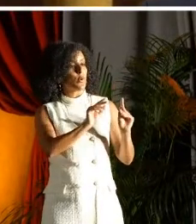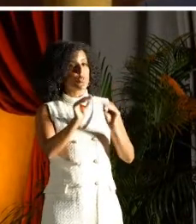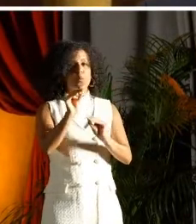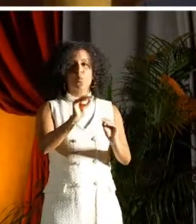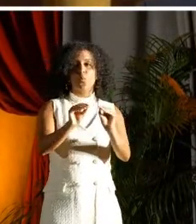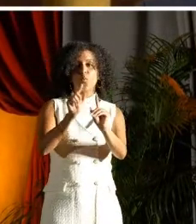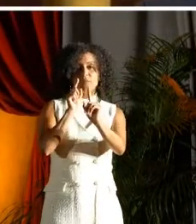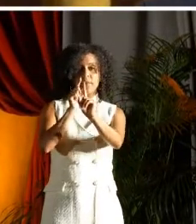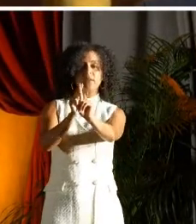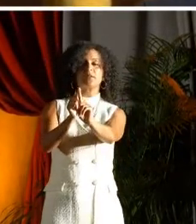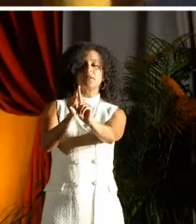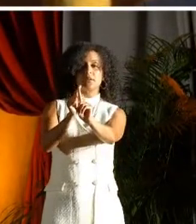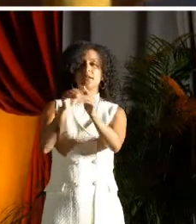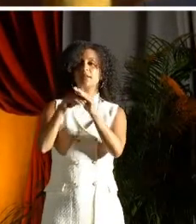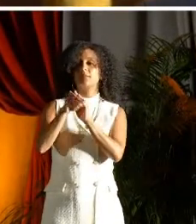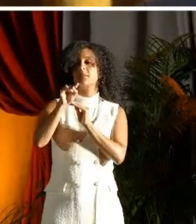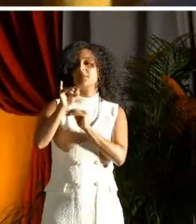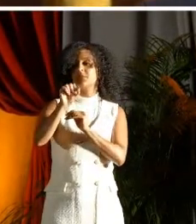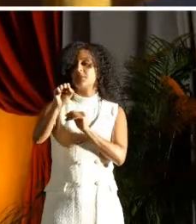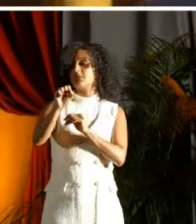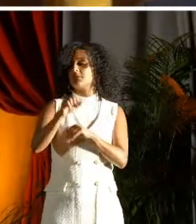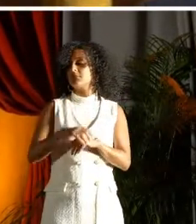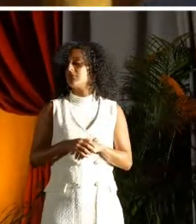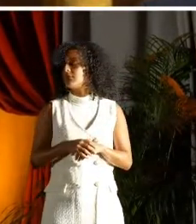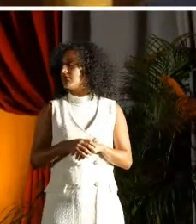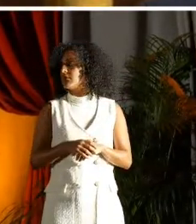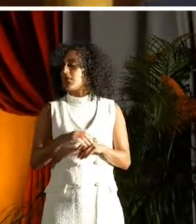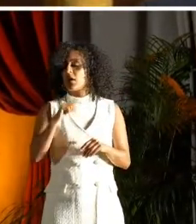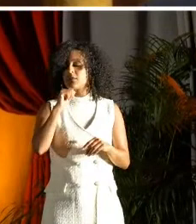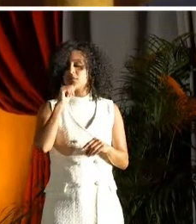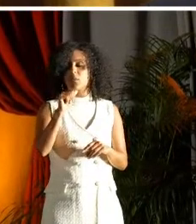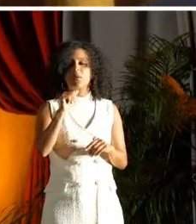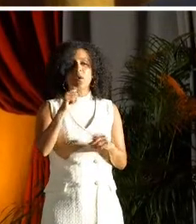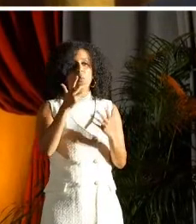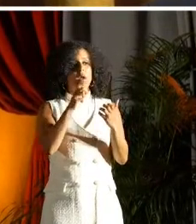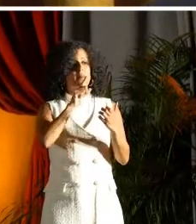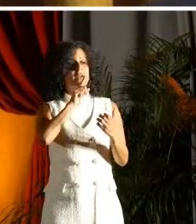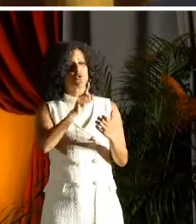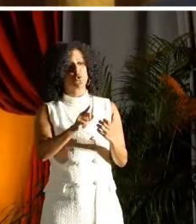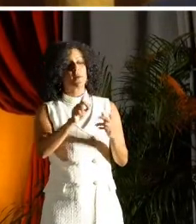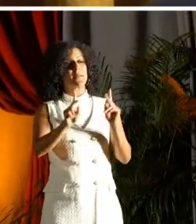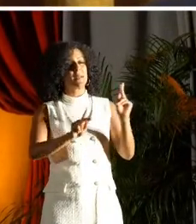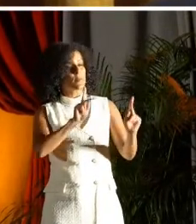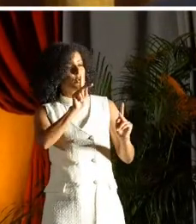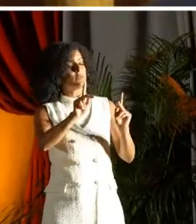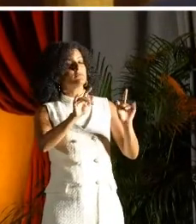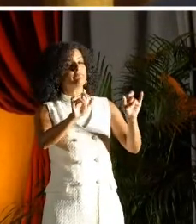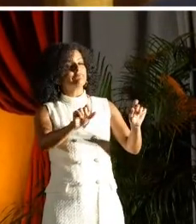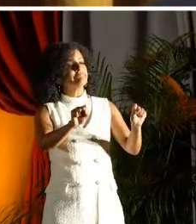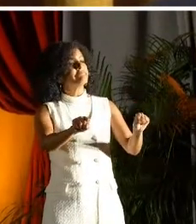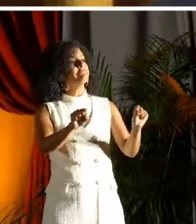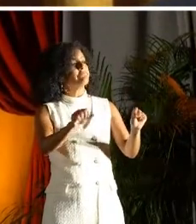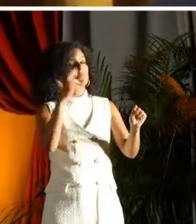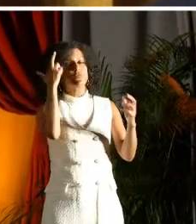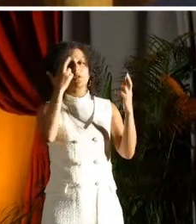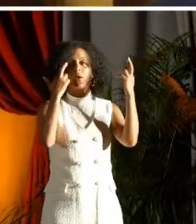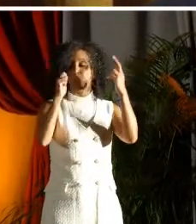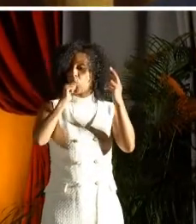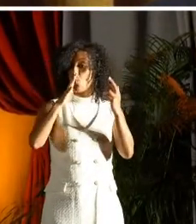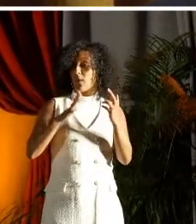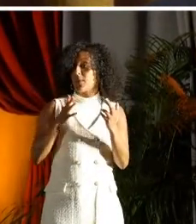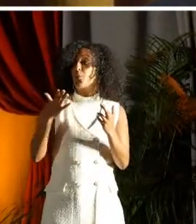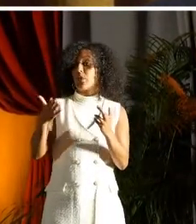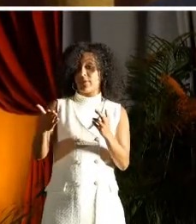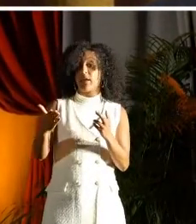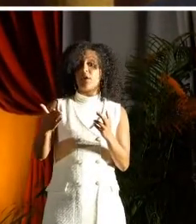movement in Mississippi. And I want to make sure that people realize that yes, that women were